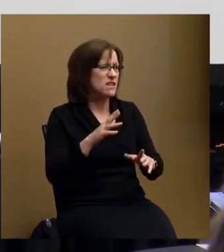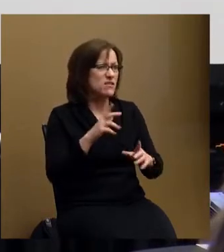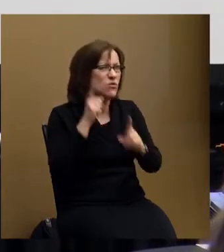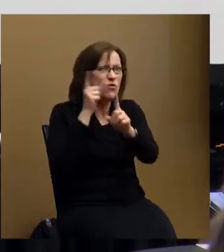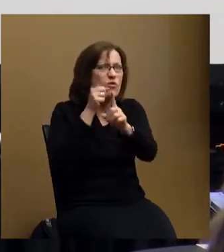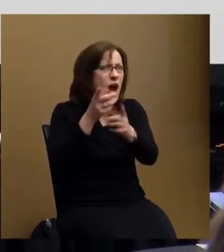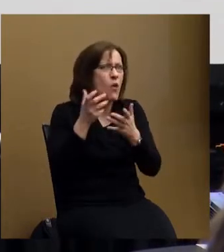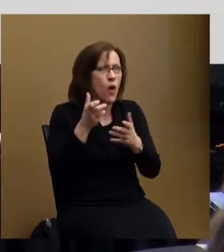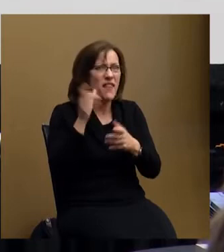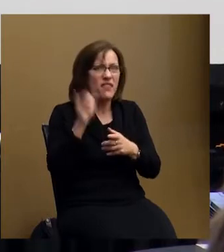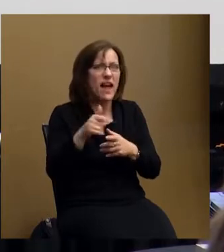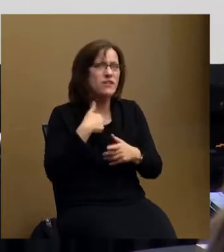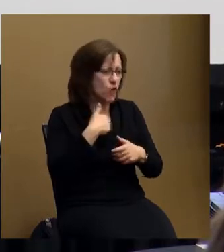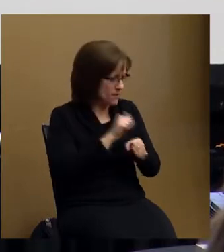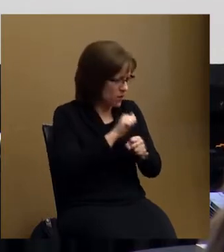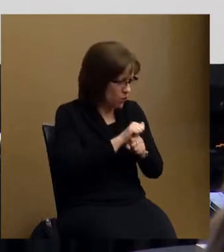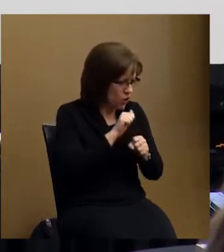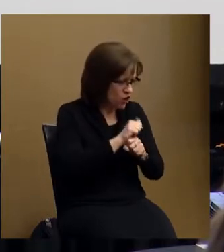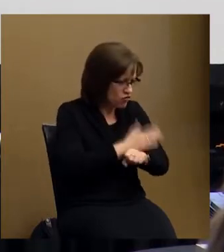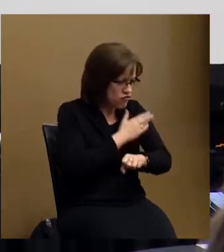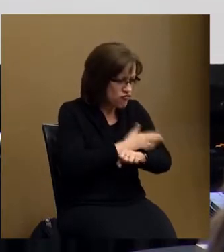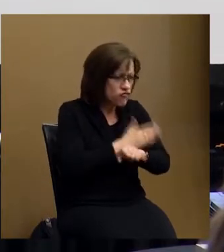You guys do? Okay.